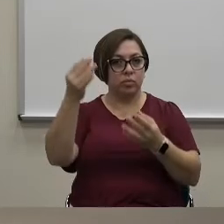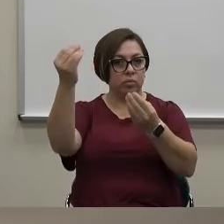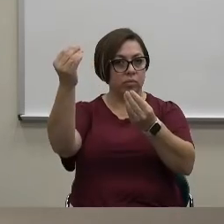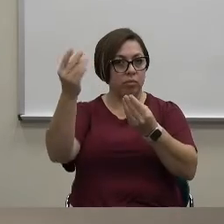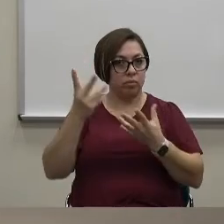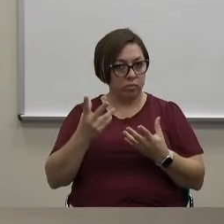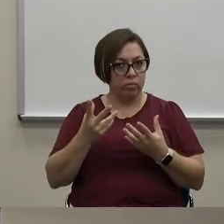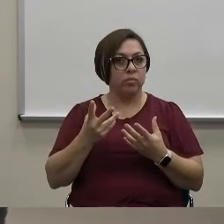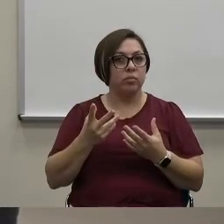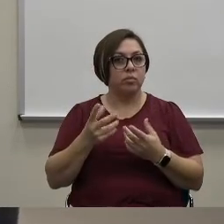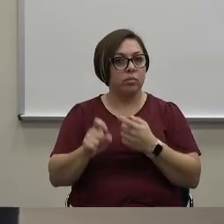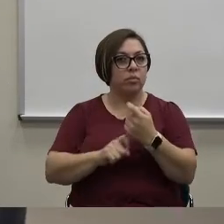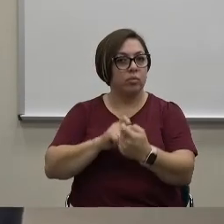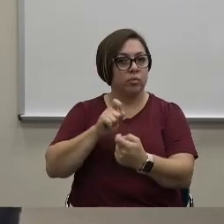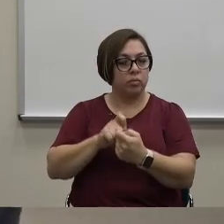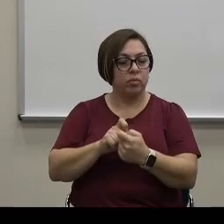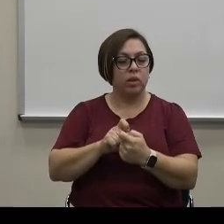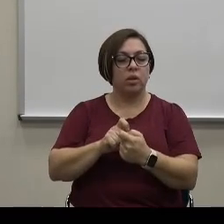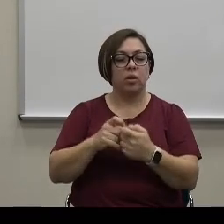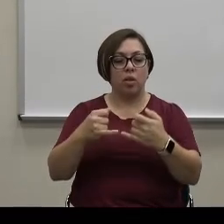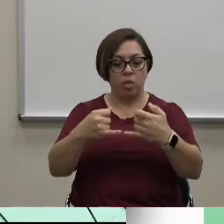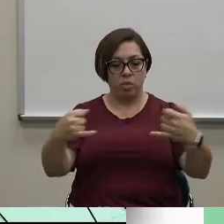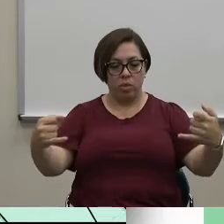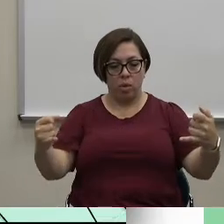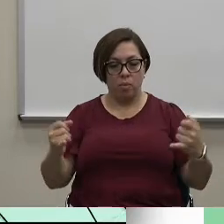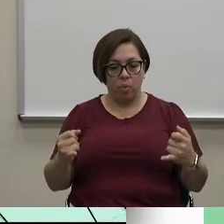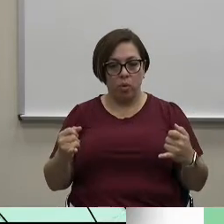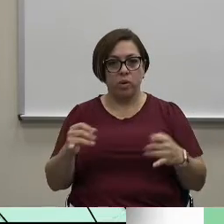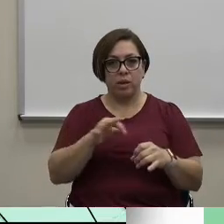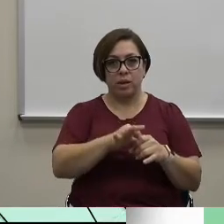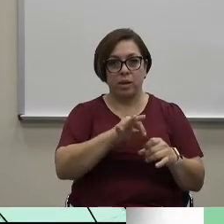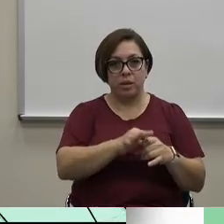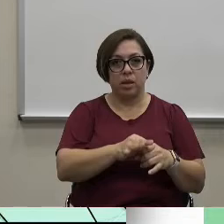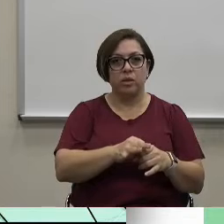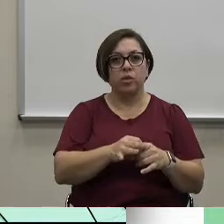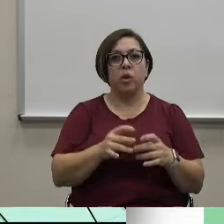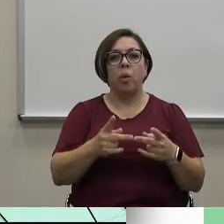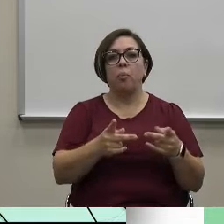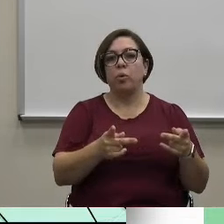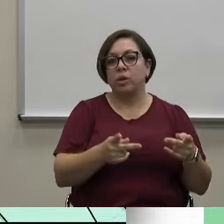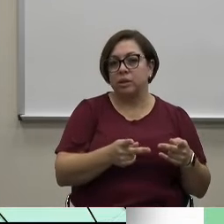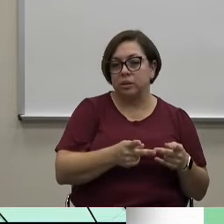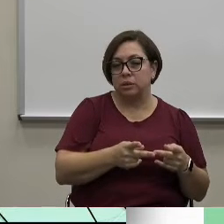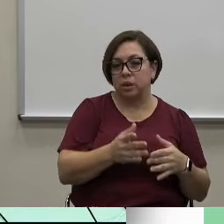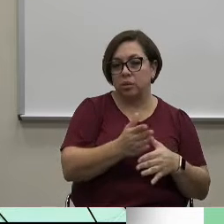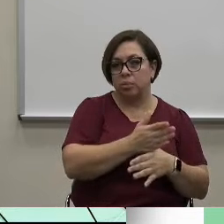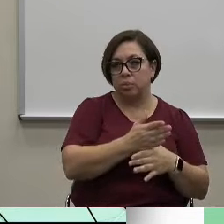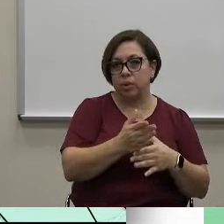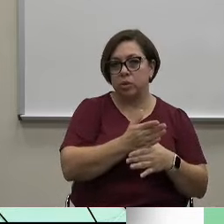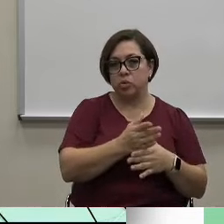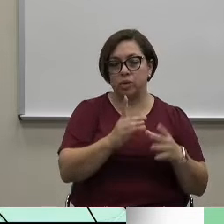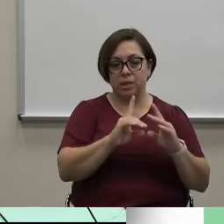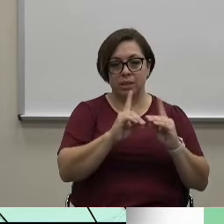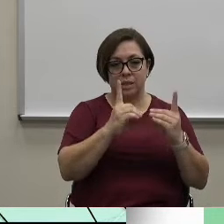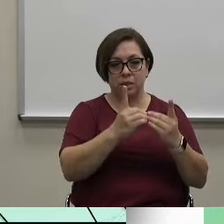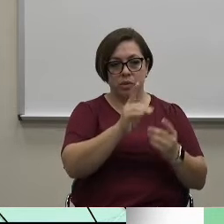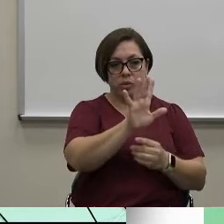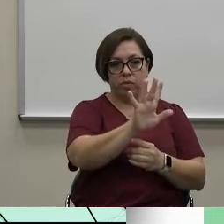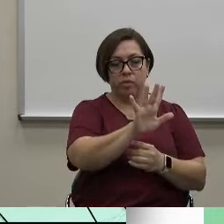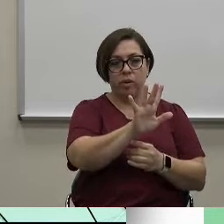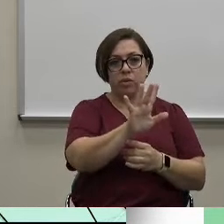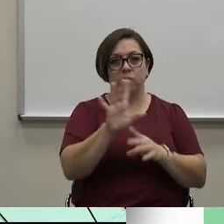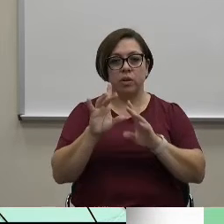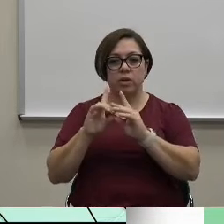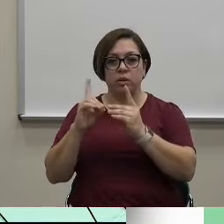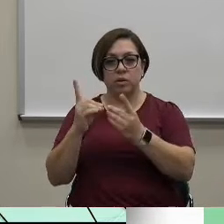do with the particular border and some election precincts between the proposed District 5 and the proposed